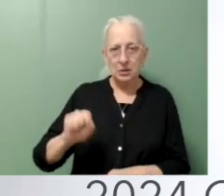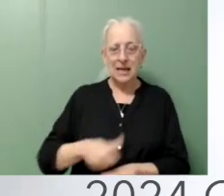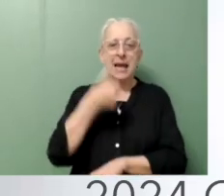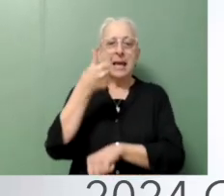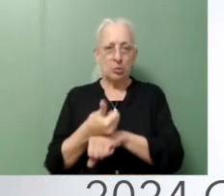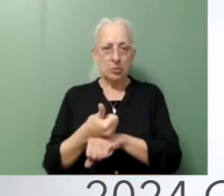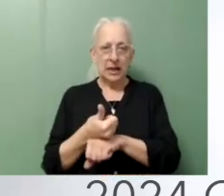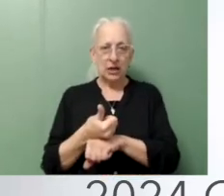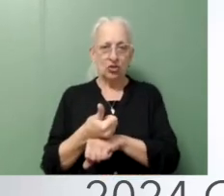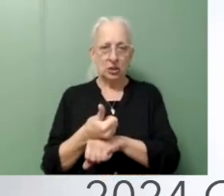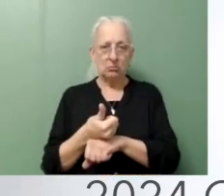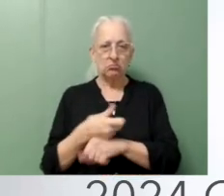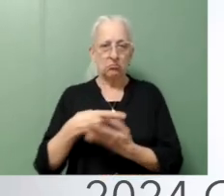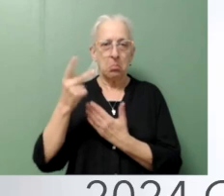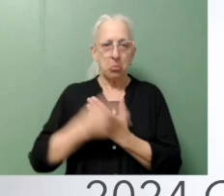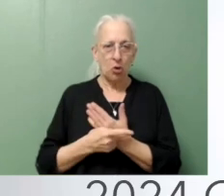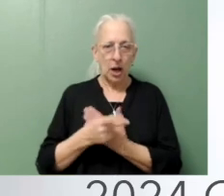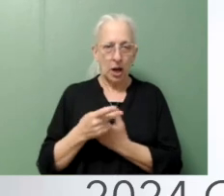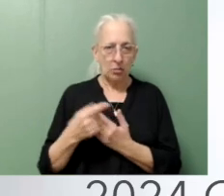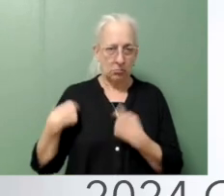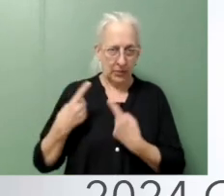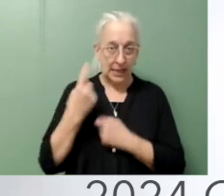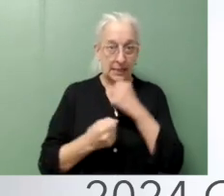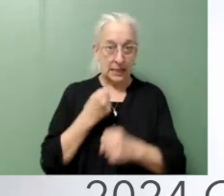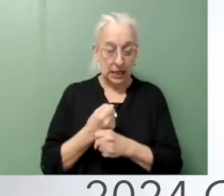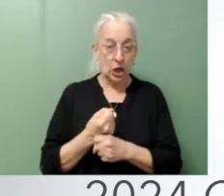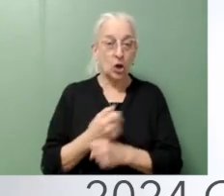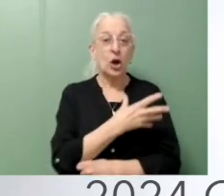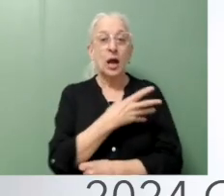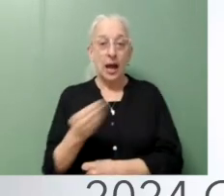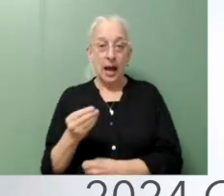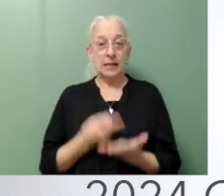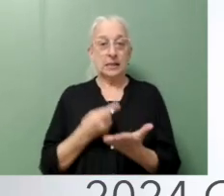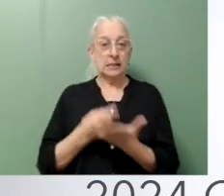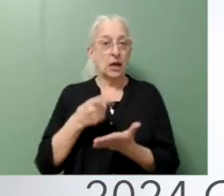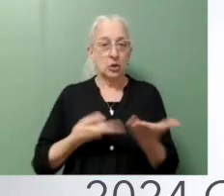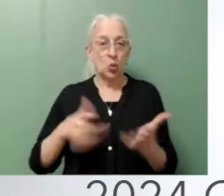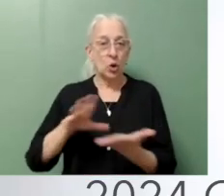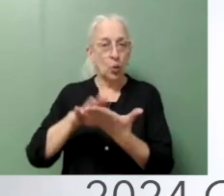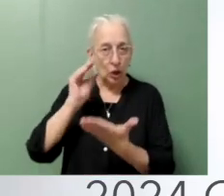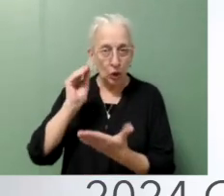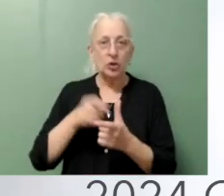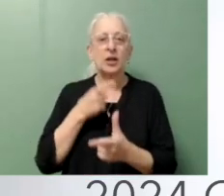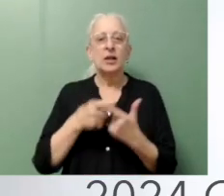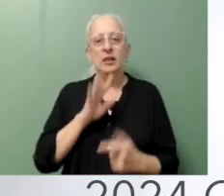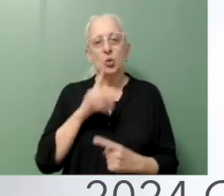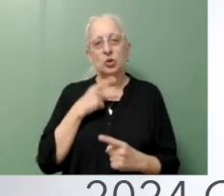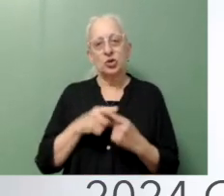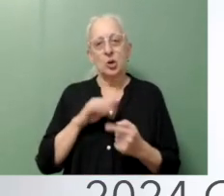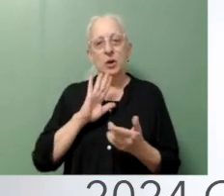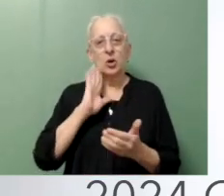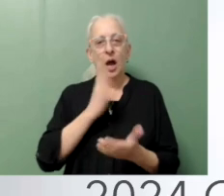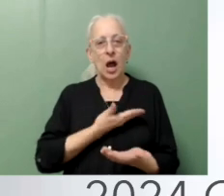learned. Lastly, we will go over next steps and plans for the 2025 CT Rocks